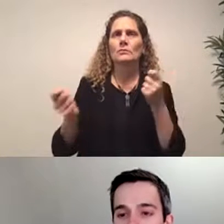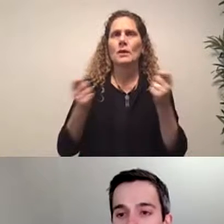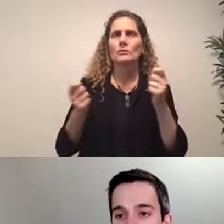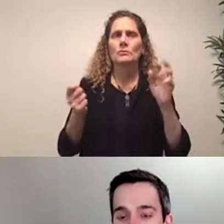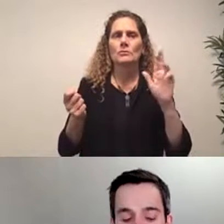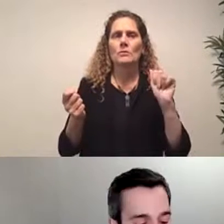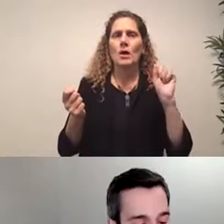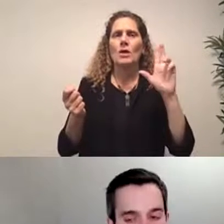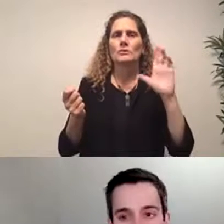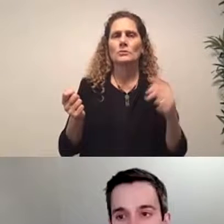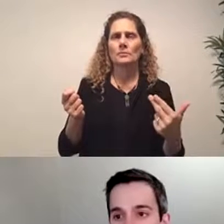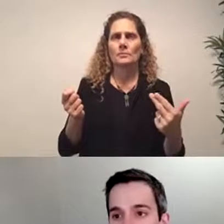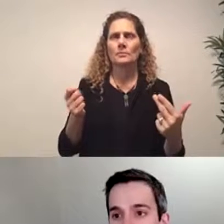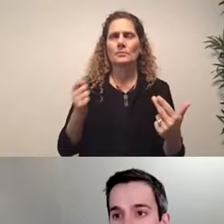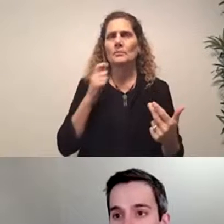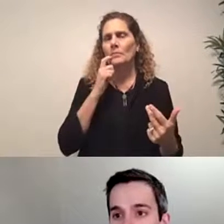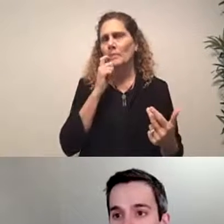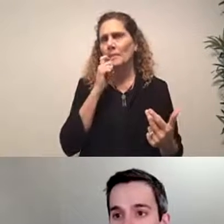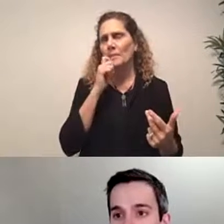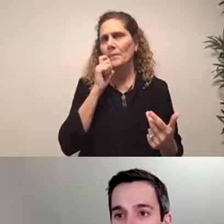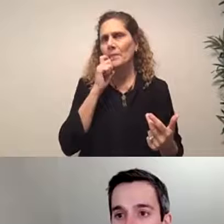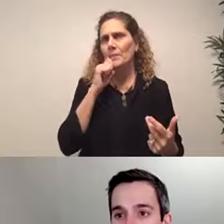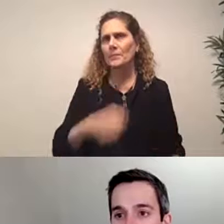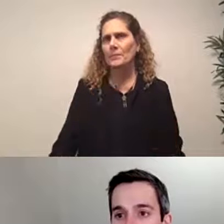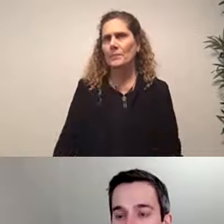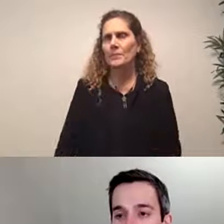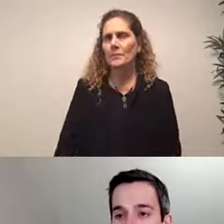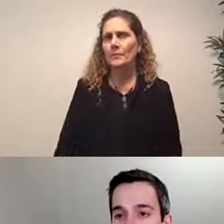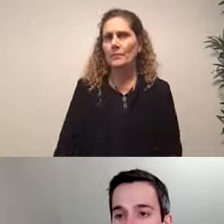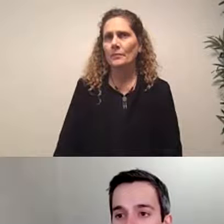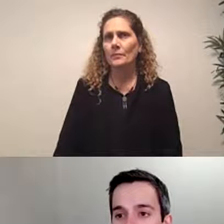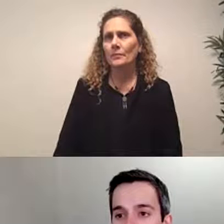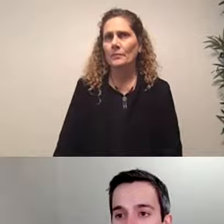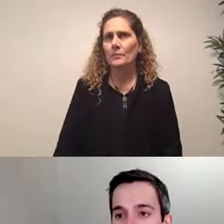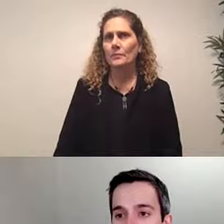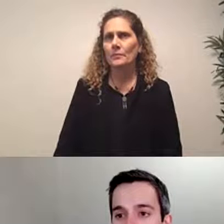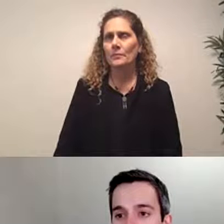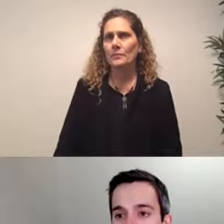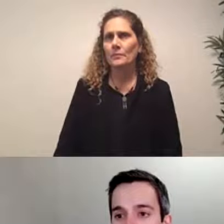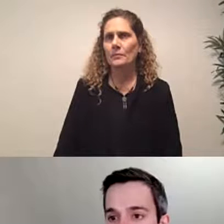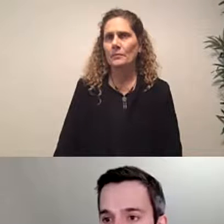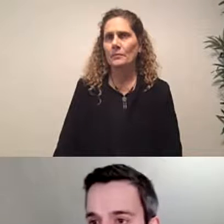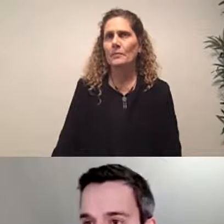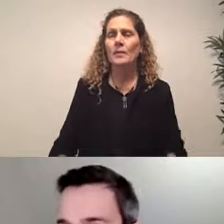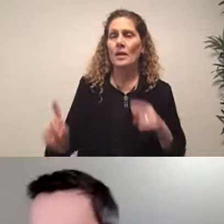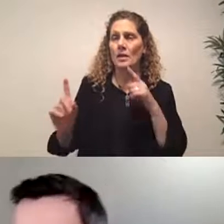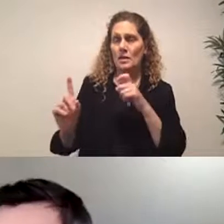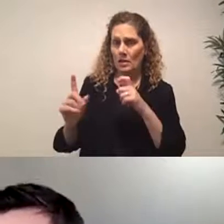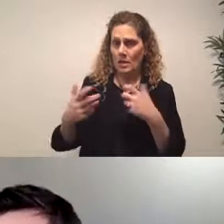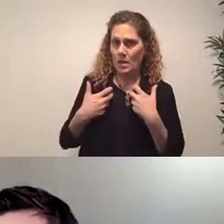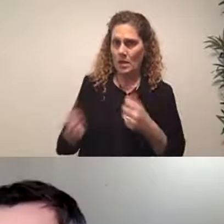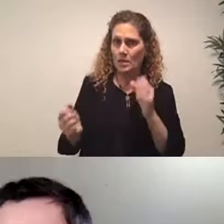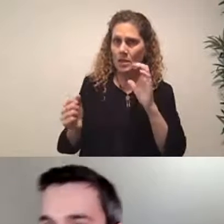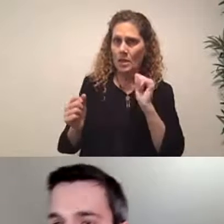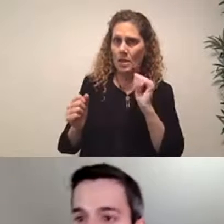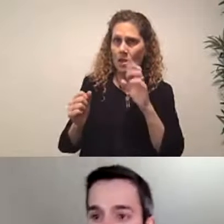health departments still in crisis mode, or has that changed due to the falling case counts? Yeah, that's a great question. I can speak specifically